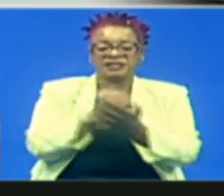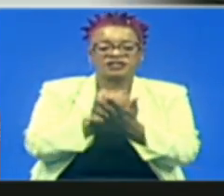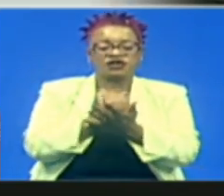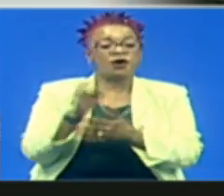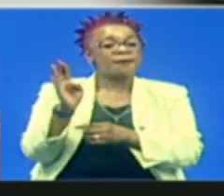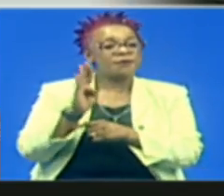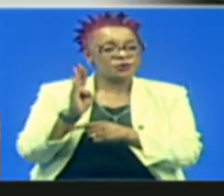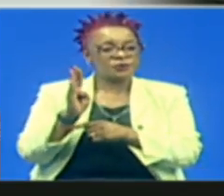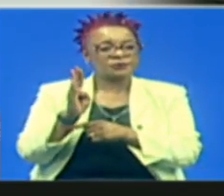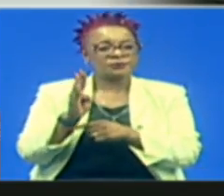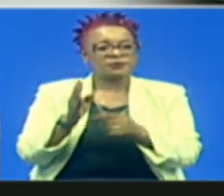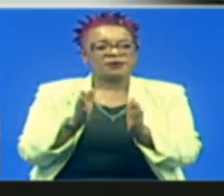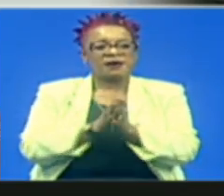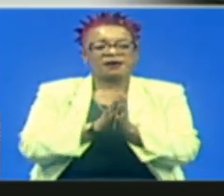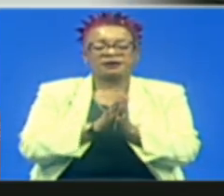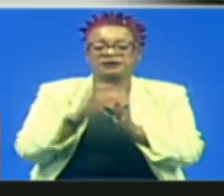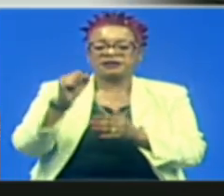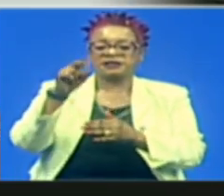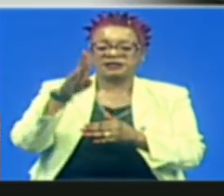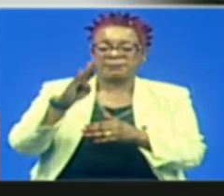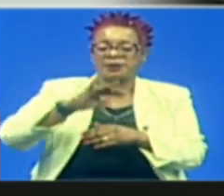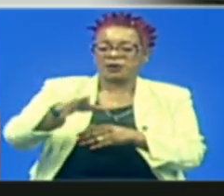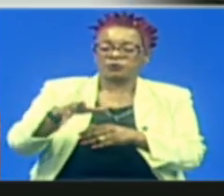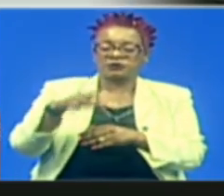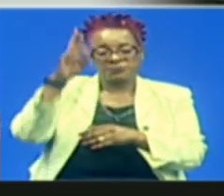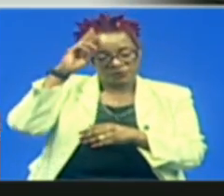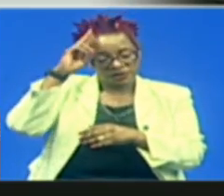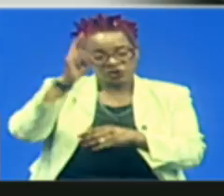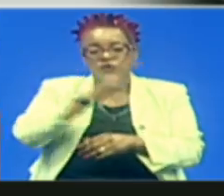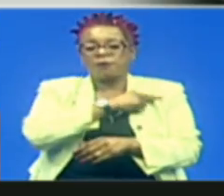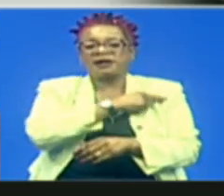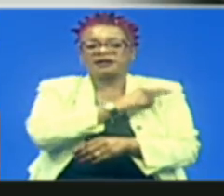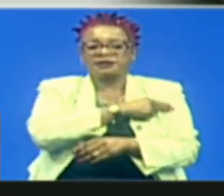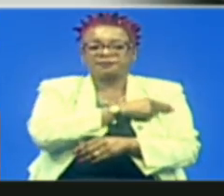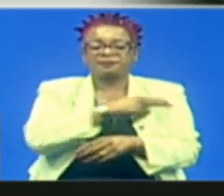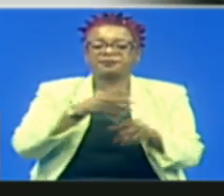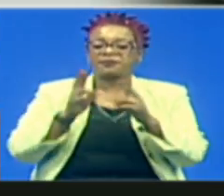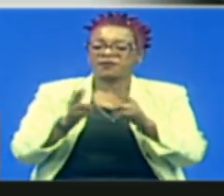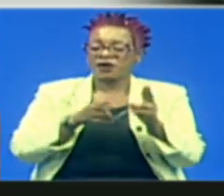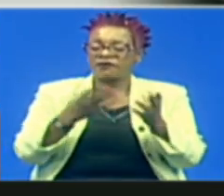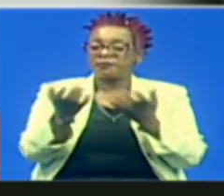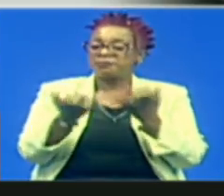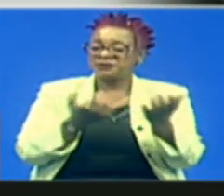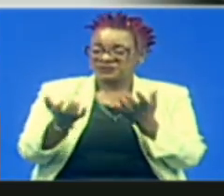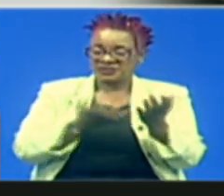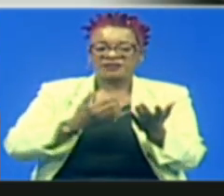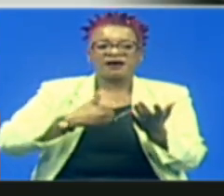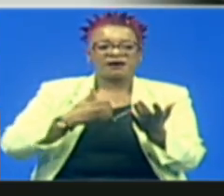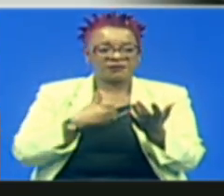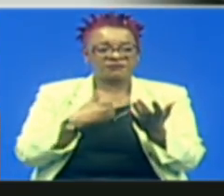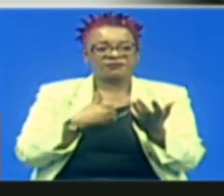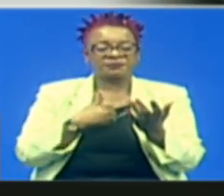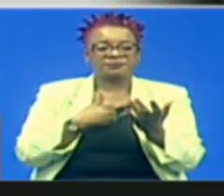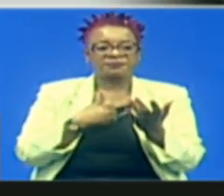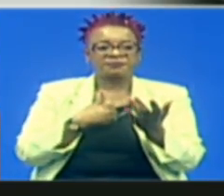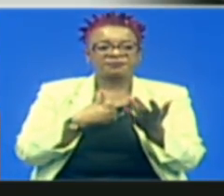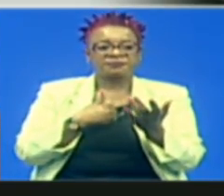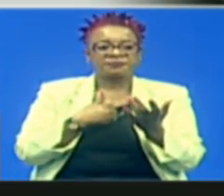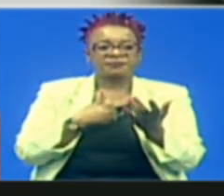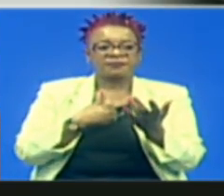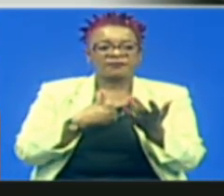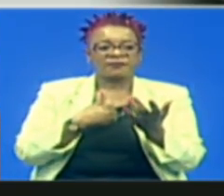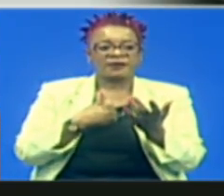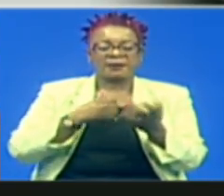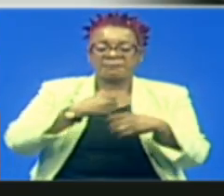Bureau and the sub-county police commander that the nature of the business or occupation they are engaged in puts their life